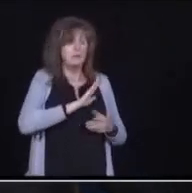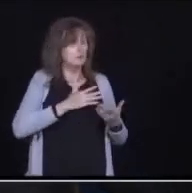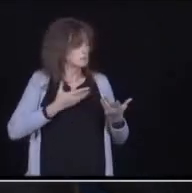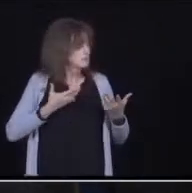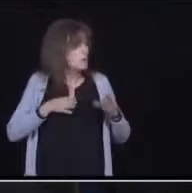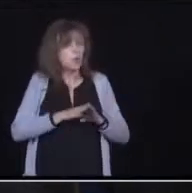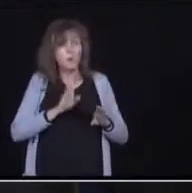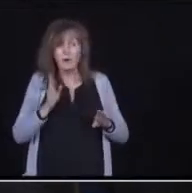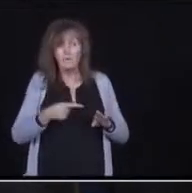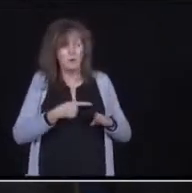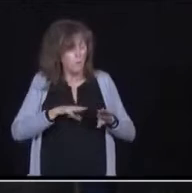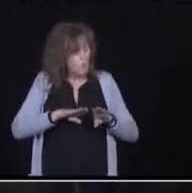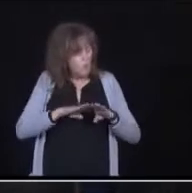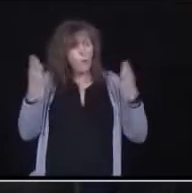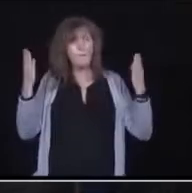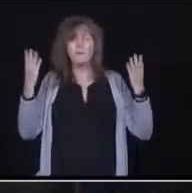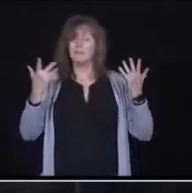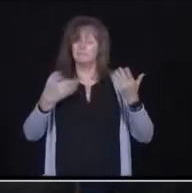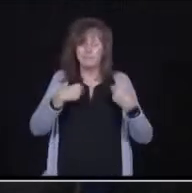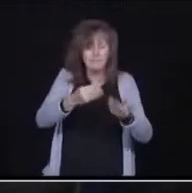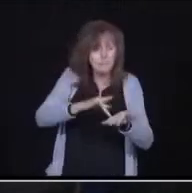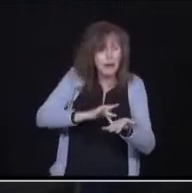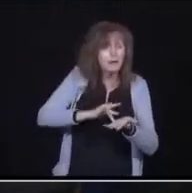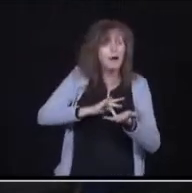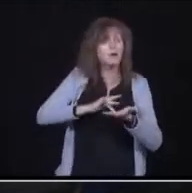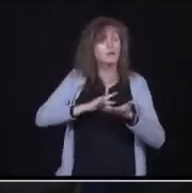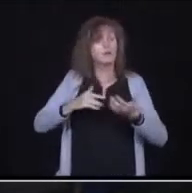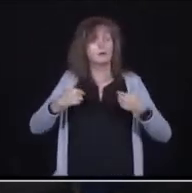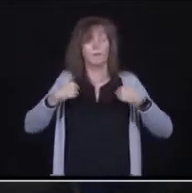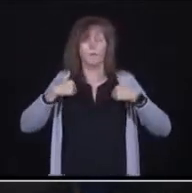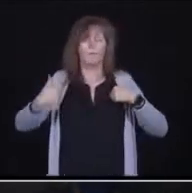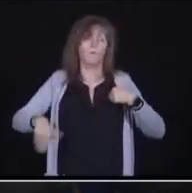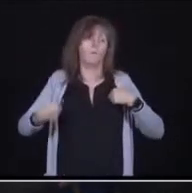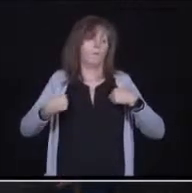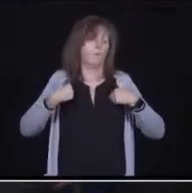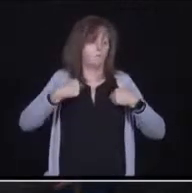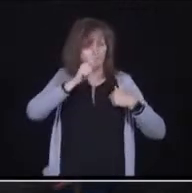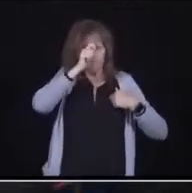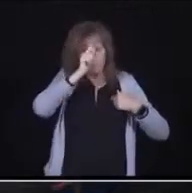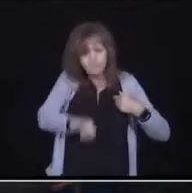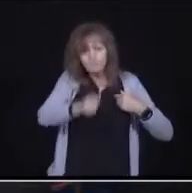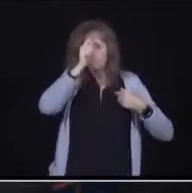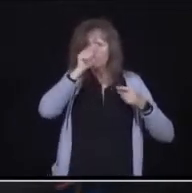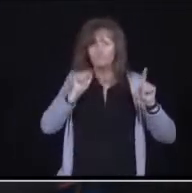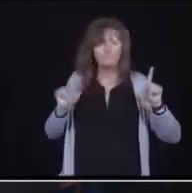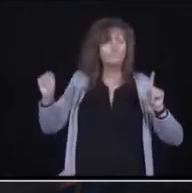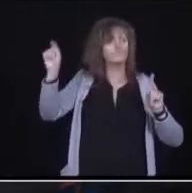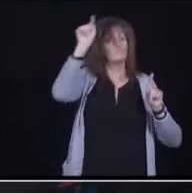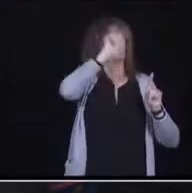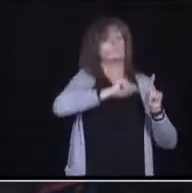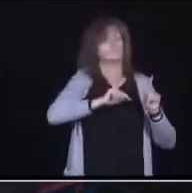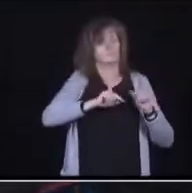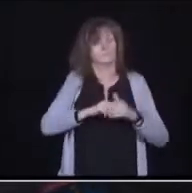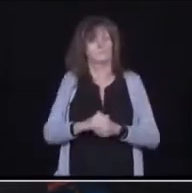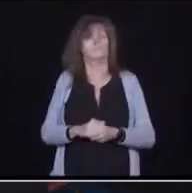medication, and I'm very, very grateful for that. But I will pass it over to Minister Elliott.